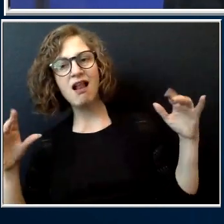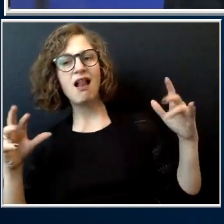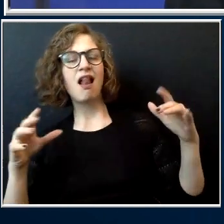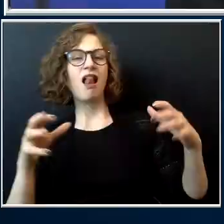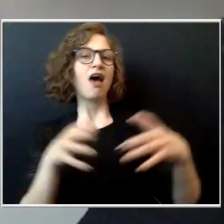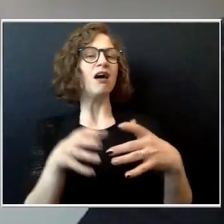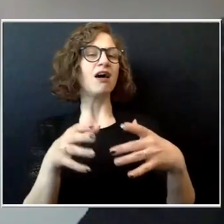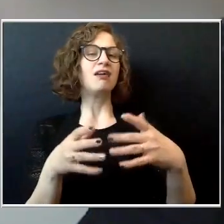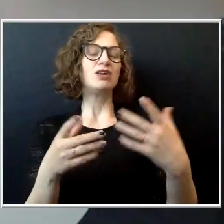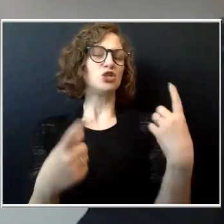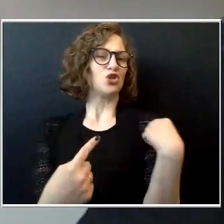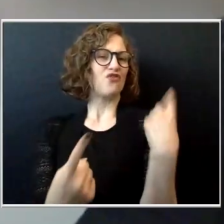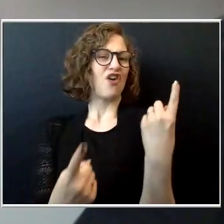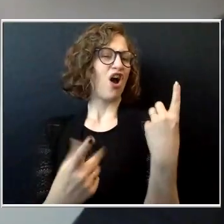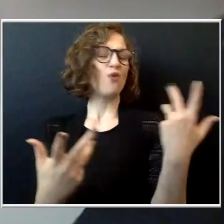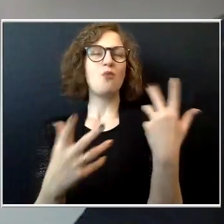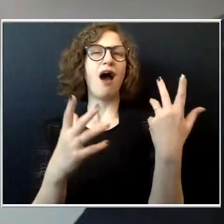far?